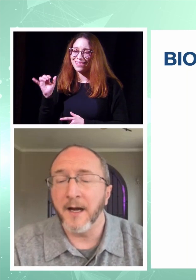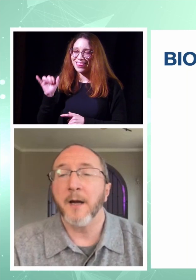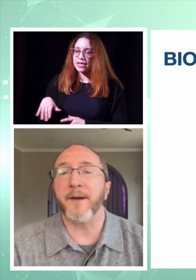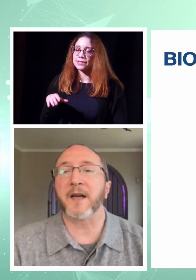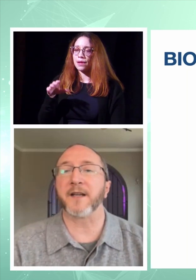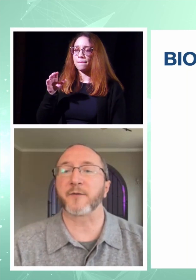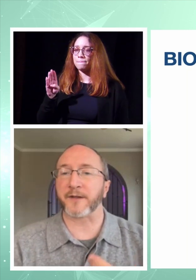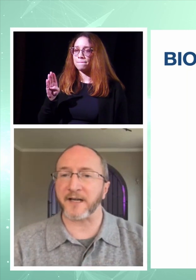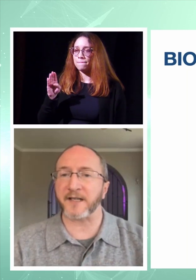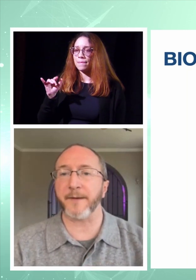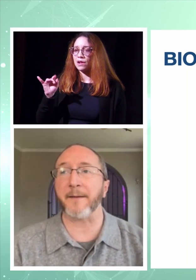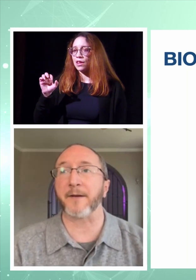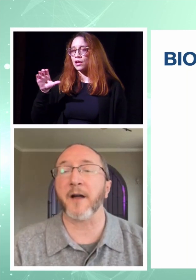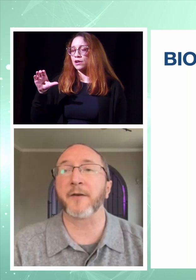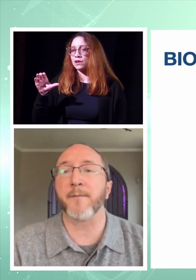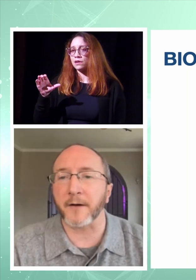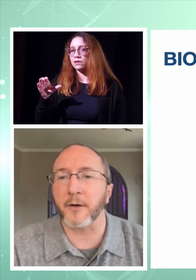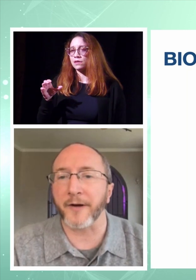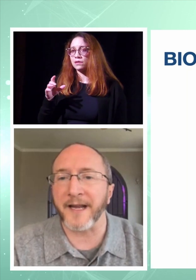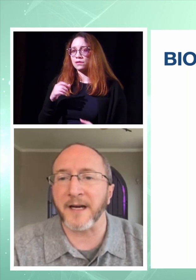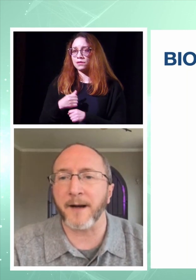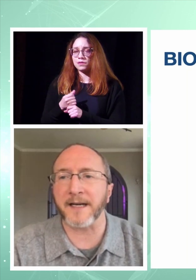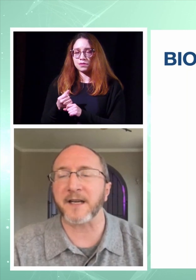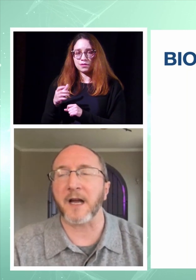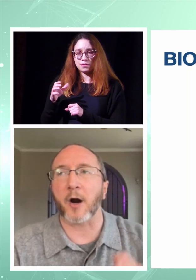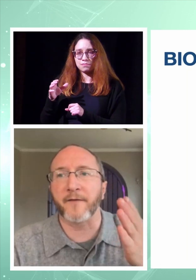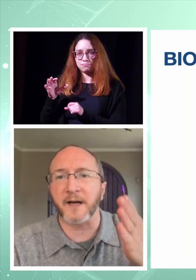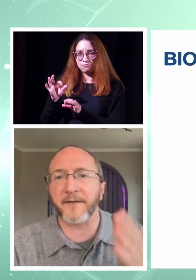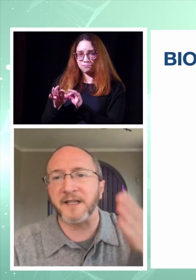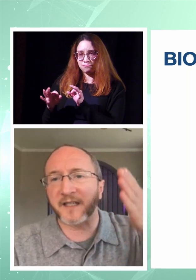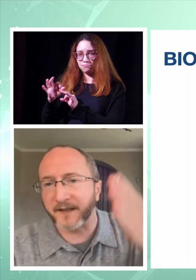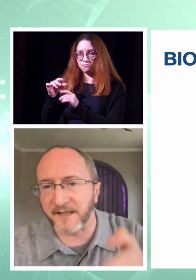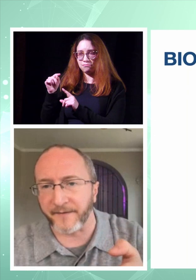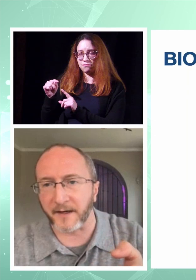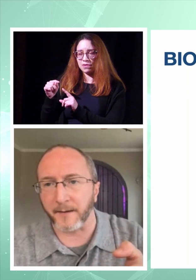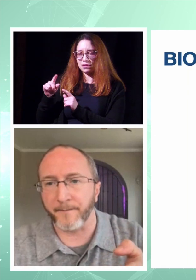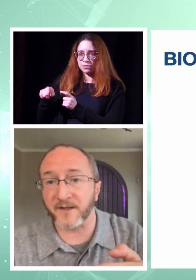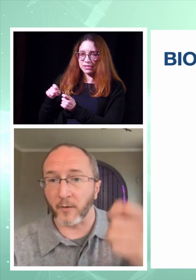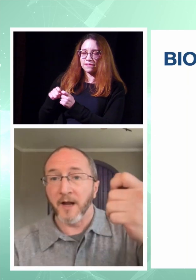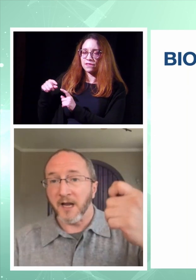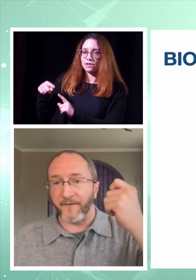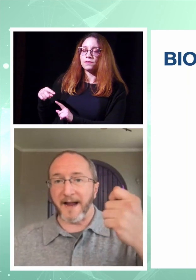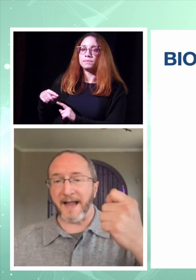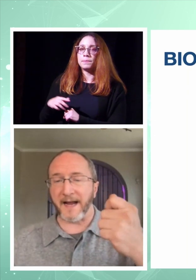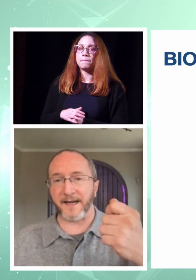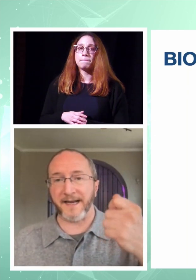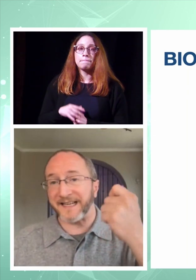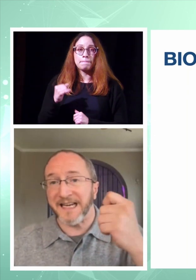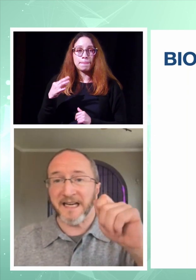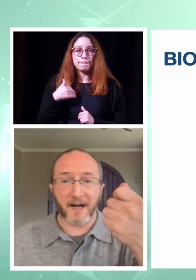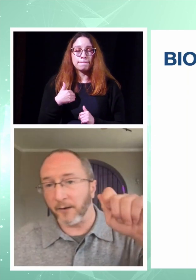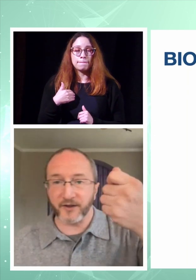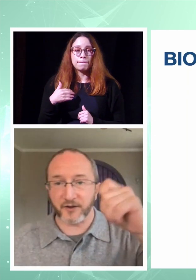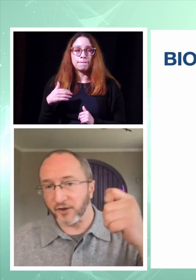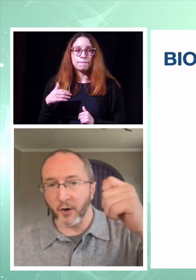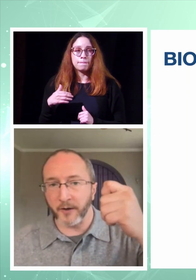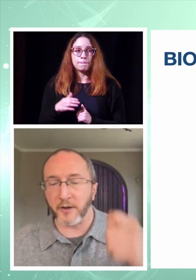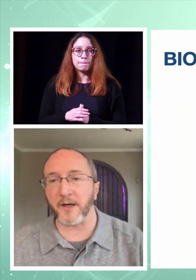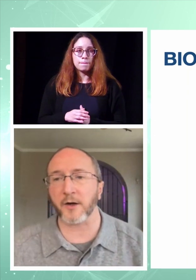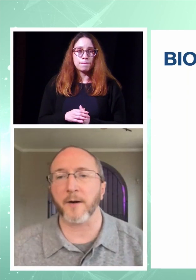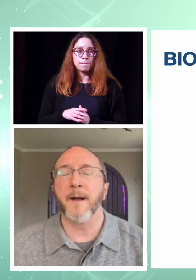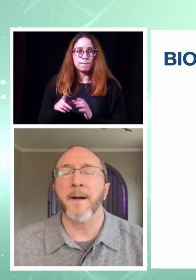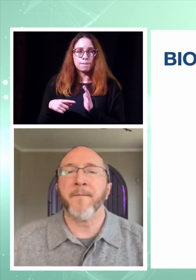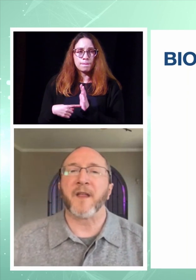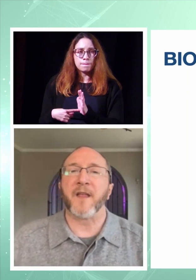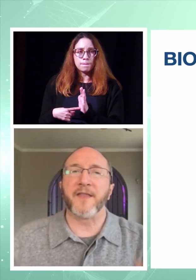key because rituximab and other monoclonal antibodies are very, very specific. So if I had a key that I was showing